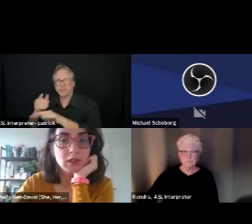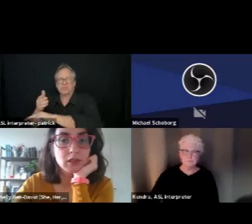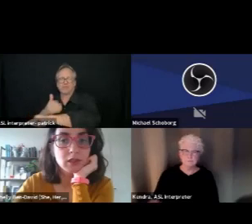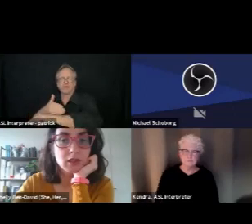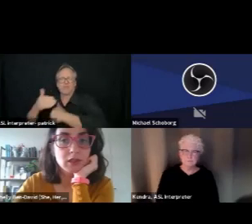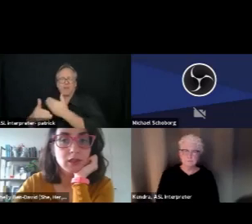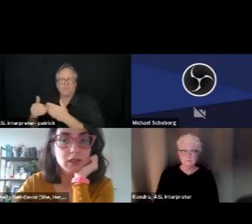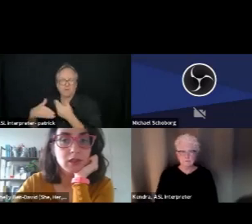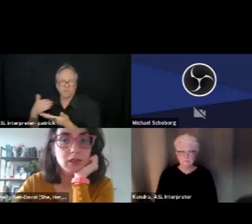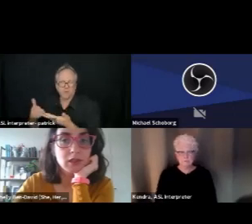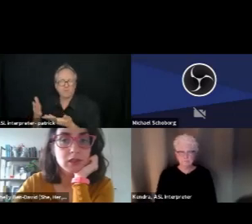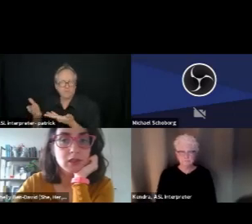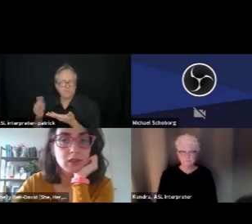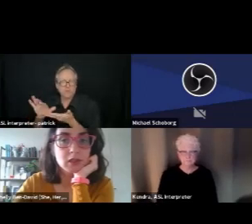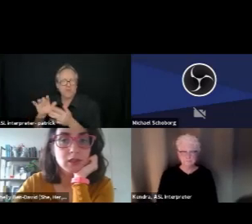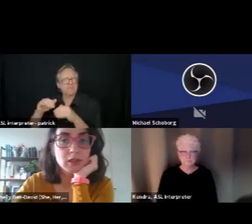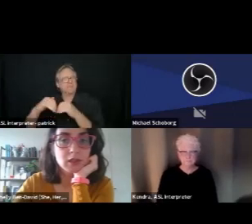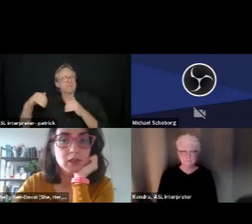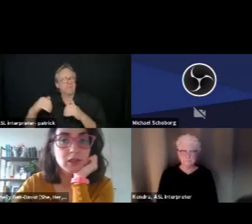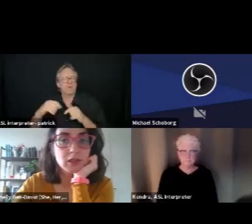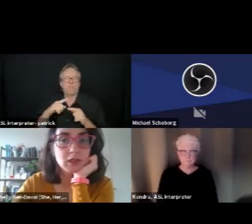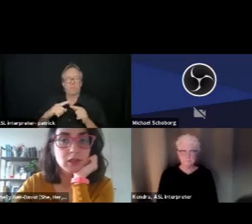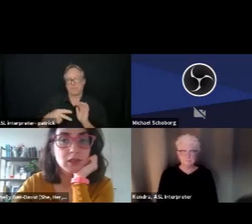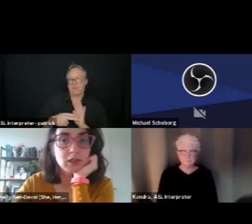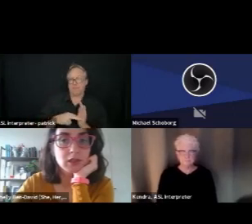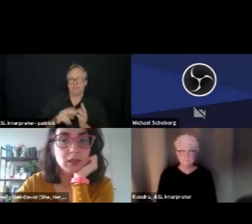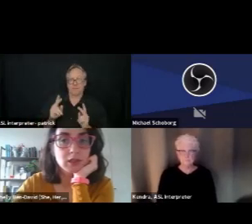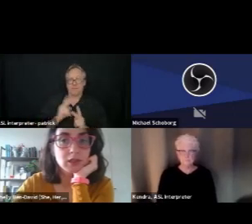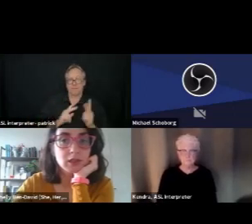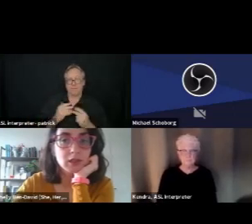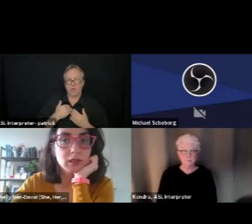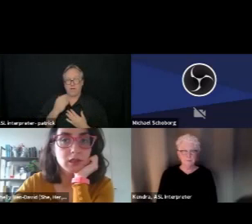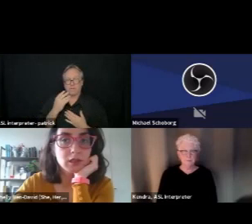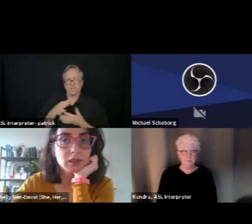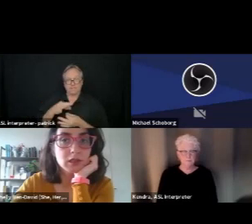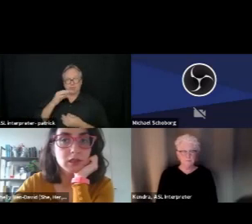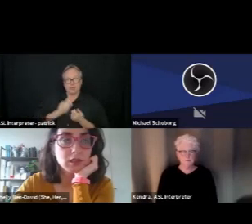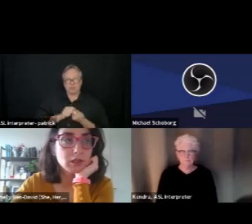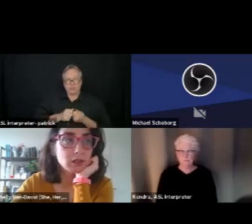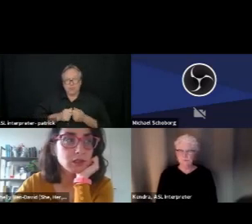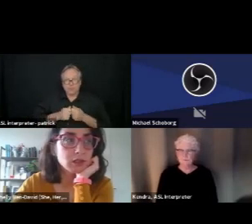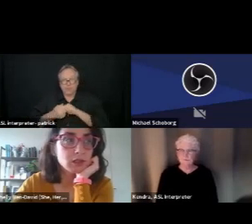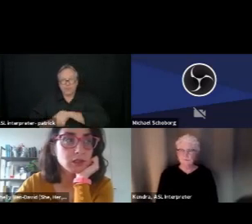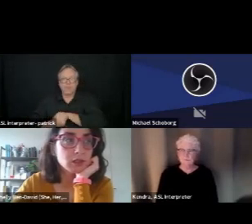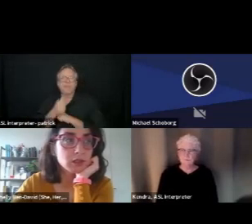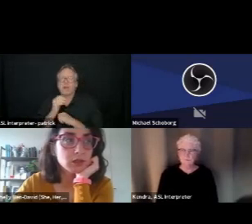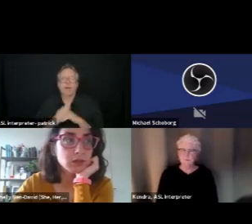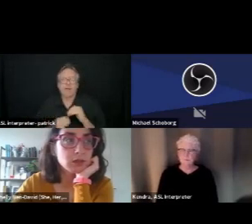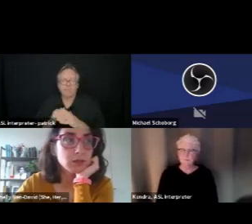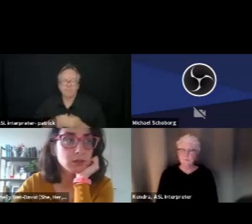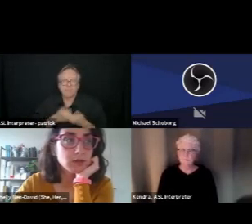think this points to how maybe people who are experiencing spiritual change might not feel comfortable